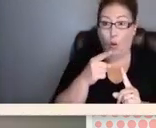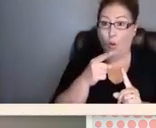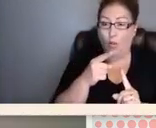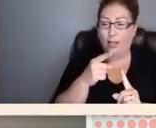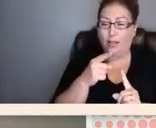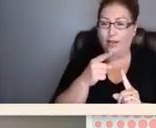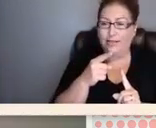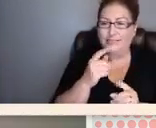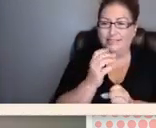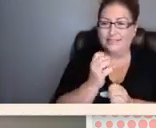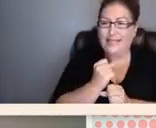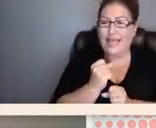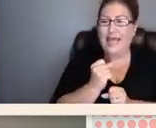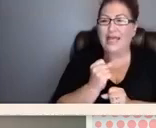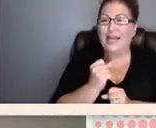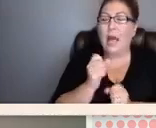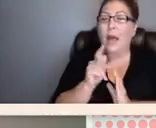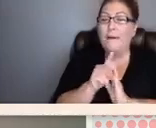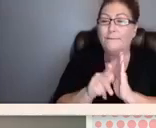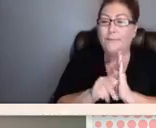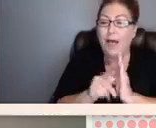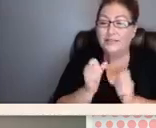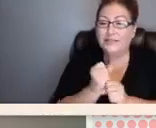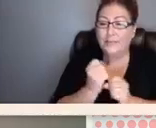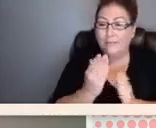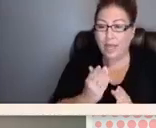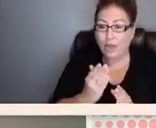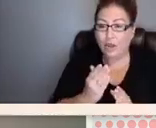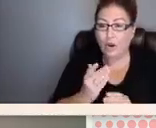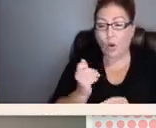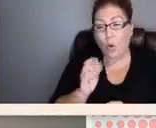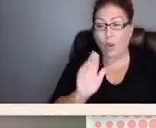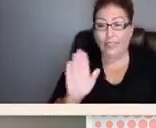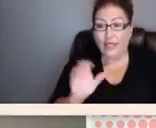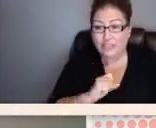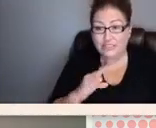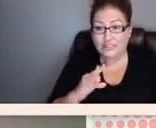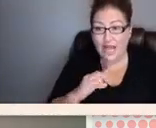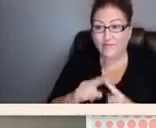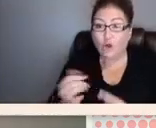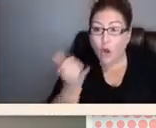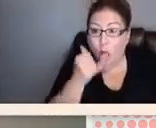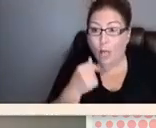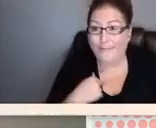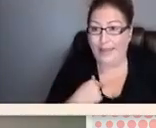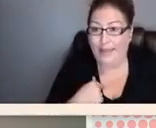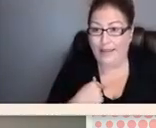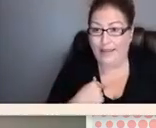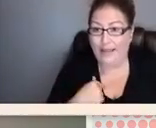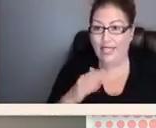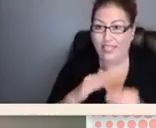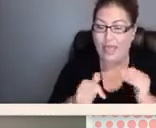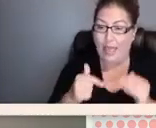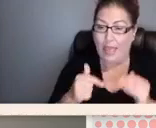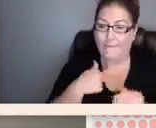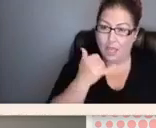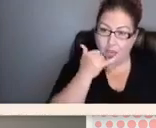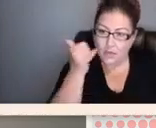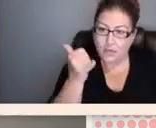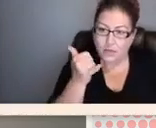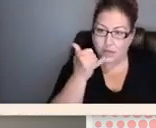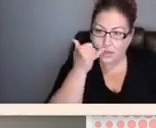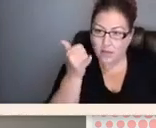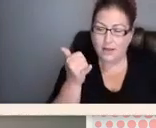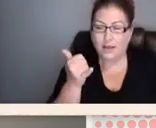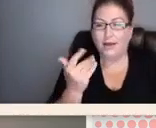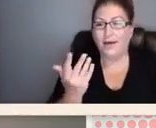get a policymaker or their staff to call me rather than for me to set up